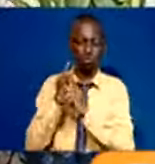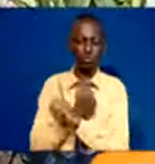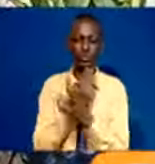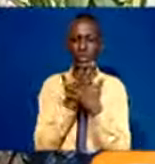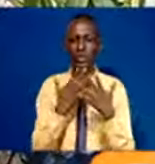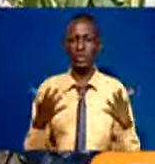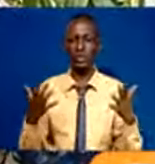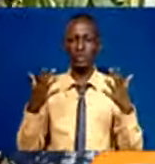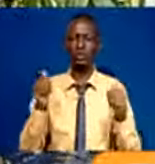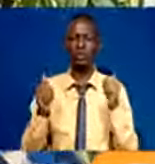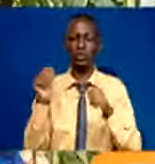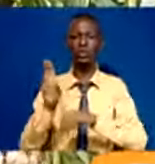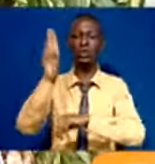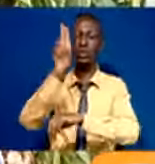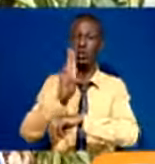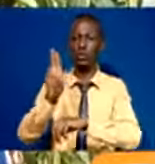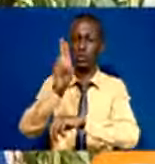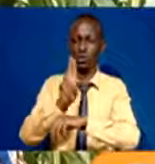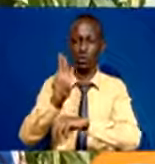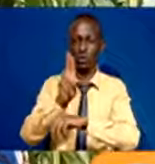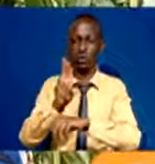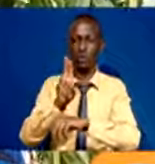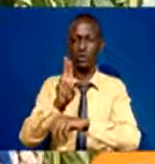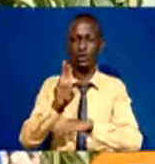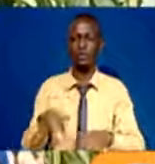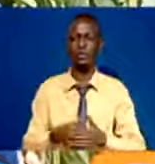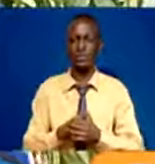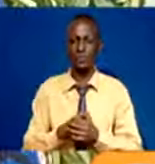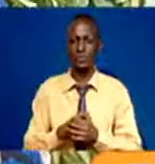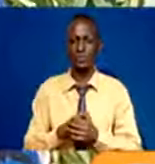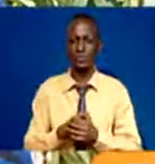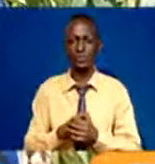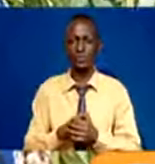in the farms. They're just small little cards, and then